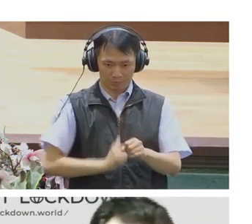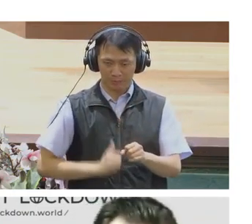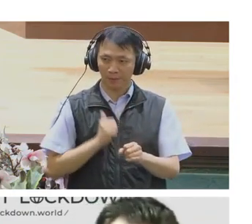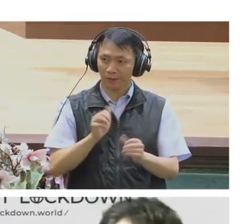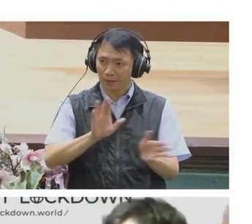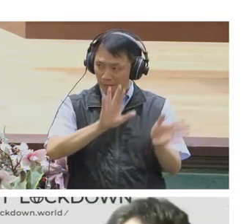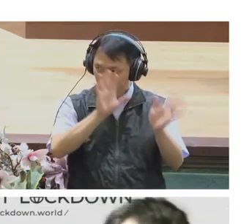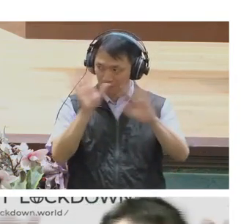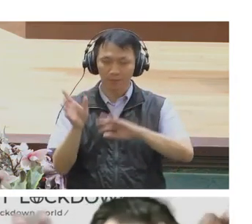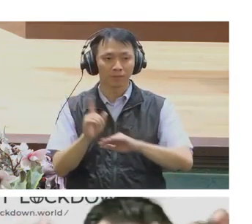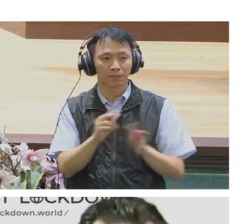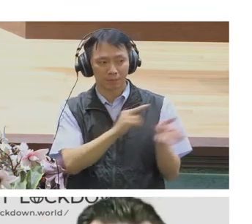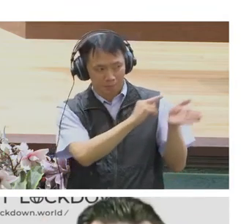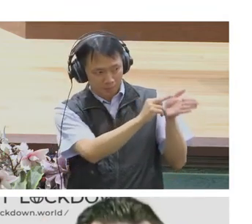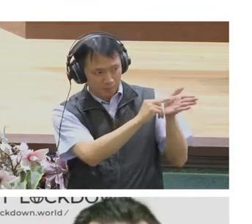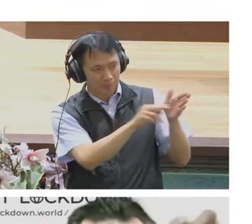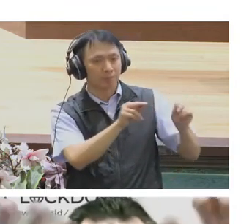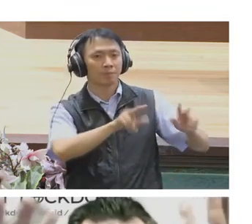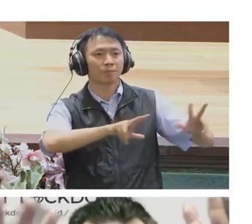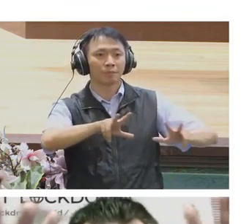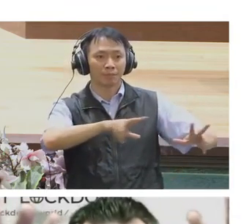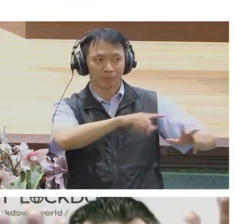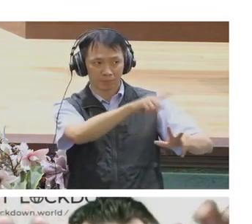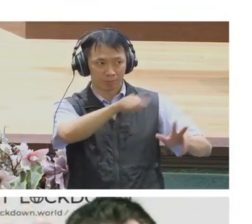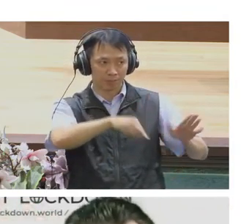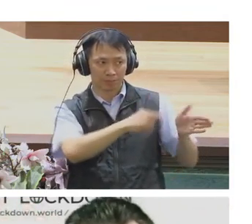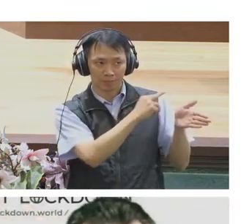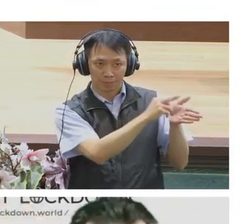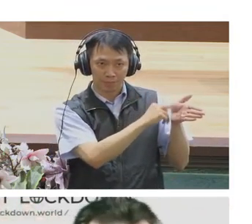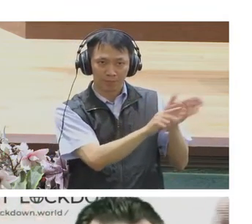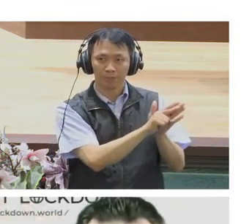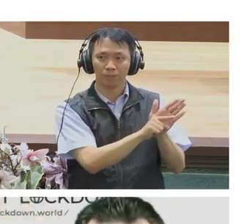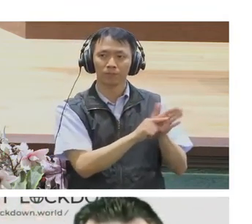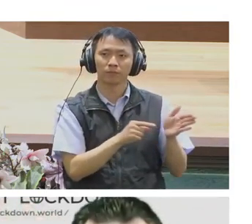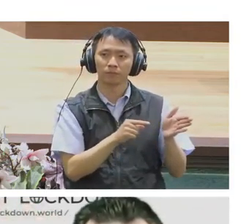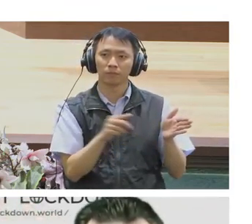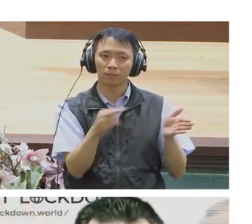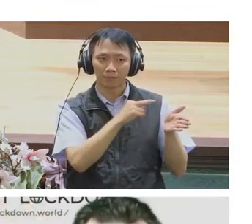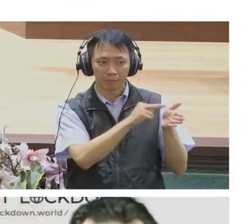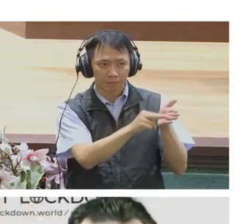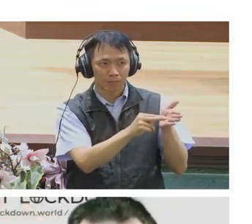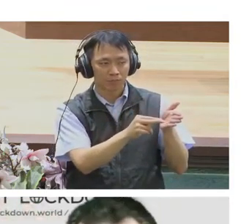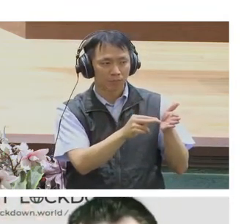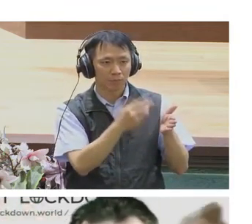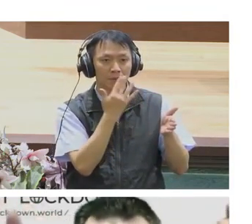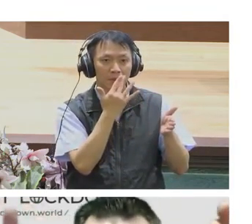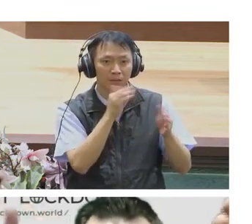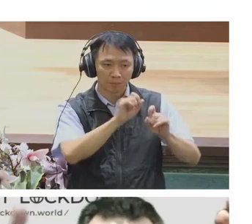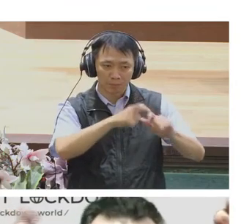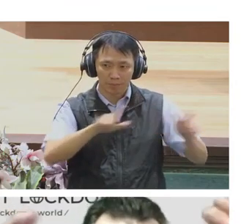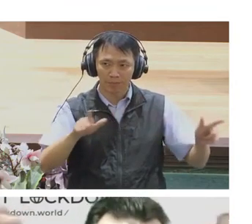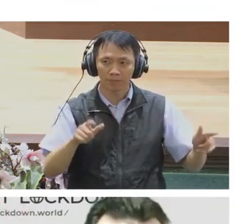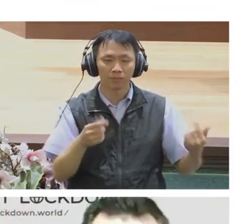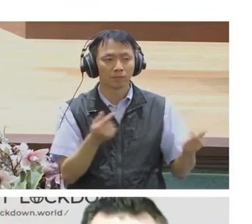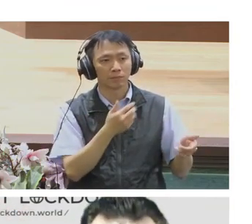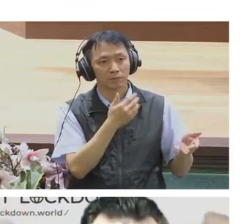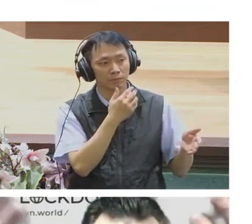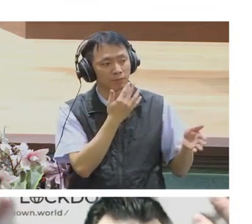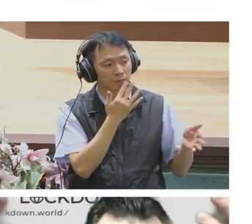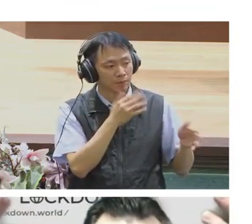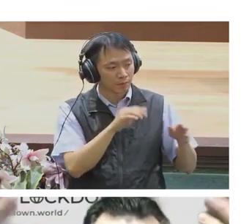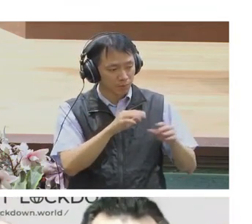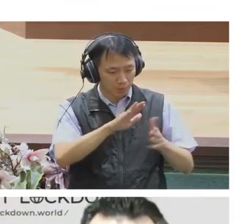map, right? And when you look at that map, you can see that there's different colors to it. And this dynamic is how we